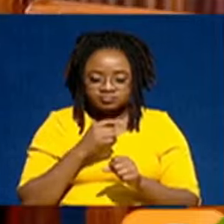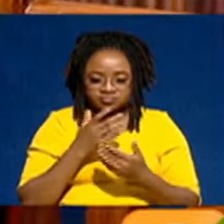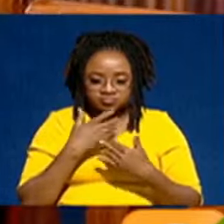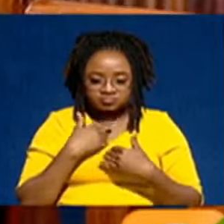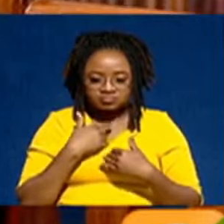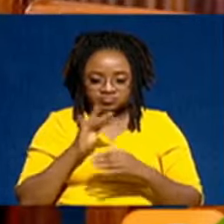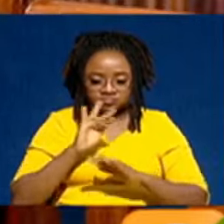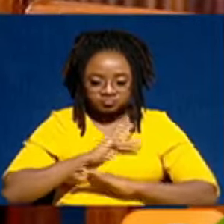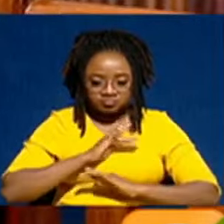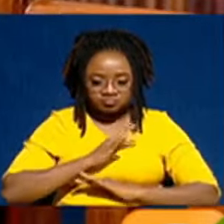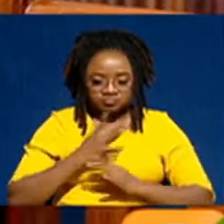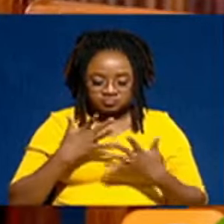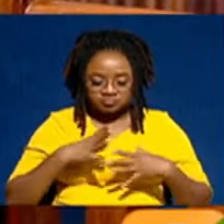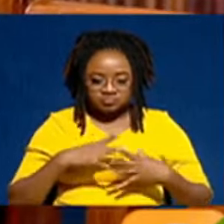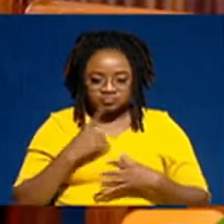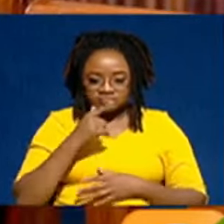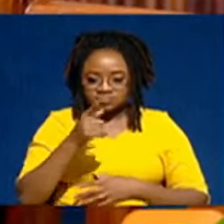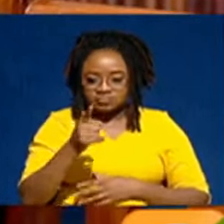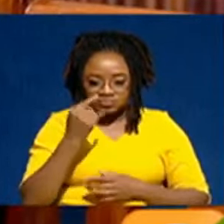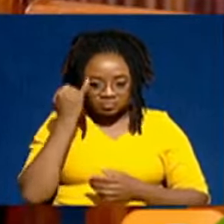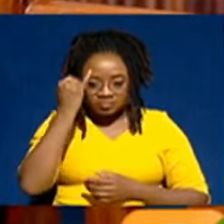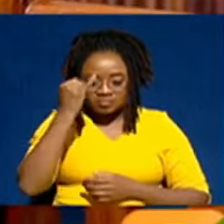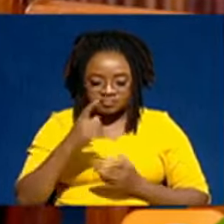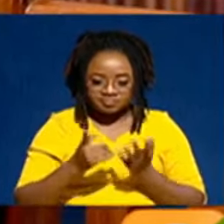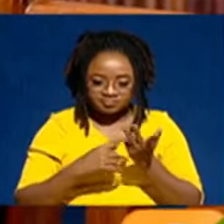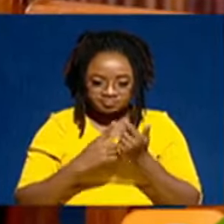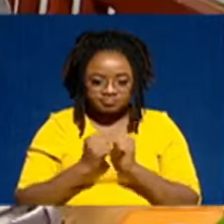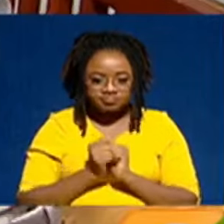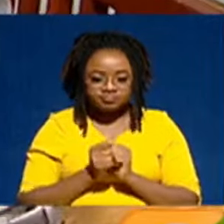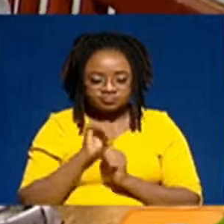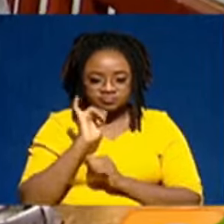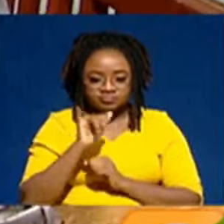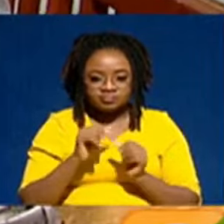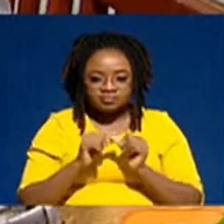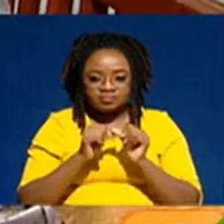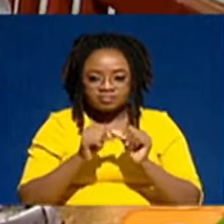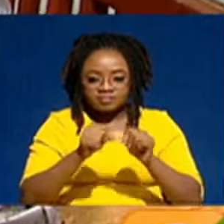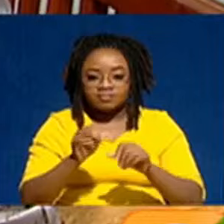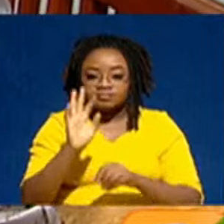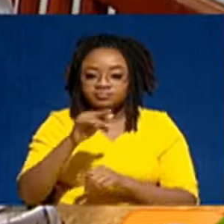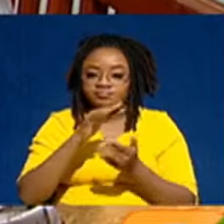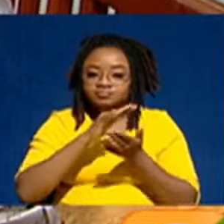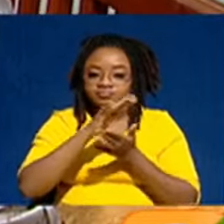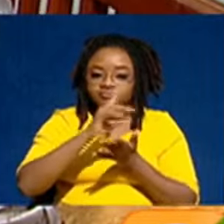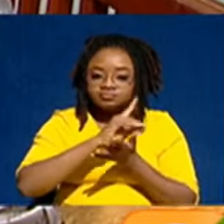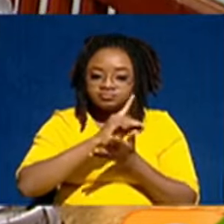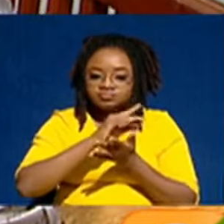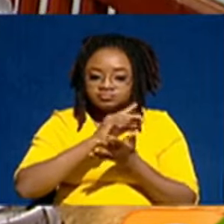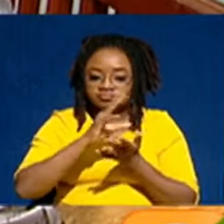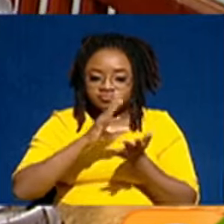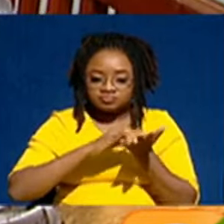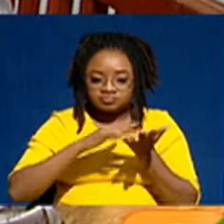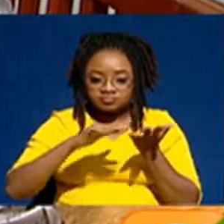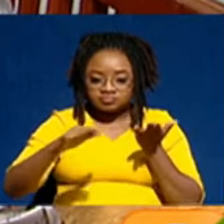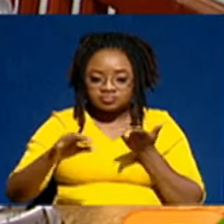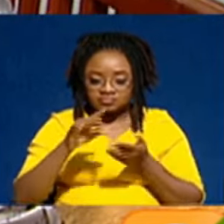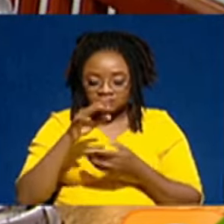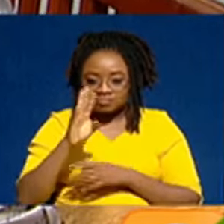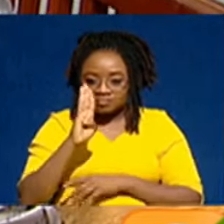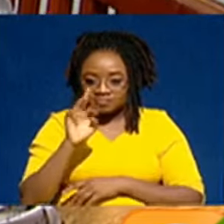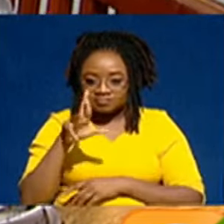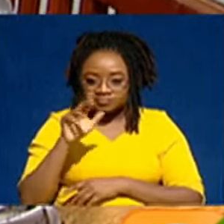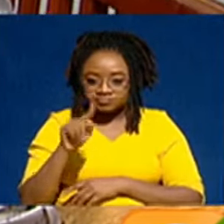we're talking about, the population we're talking about, and which is continuing to grow. DAR's BRT is working? Absolutely. And they're on their phase